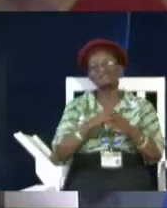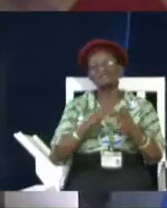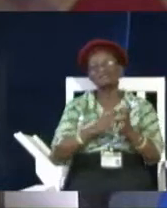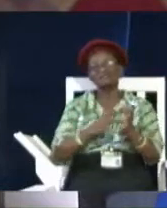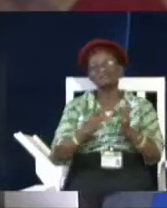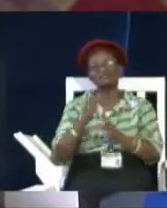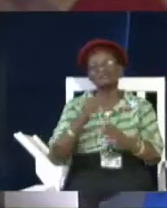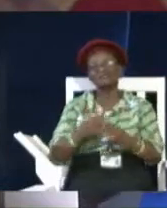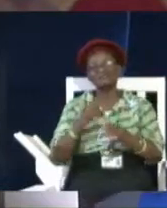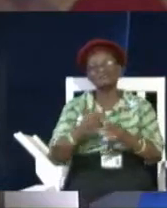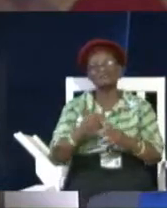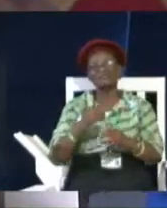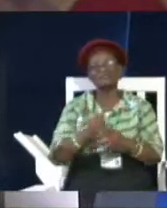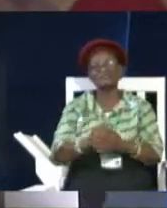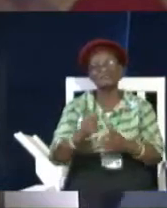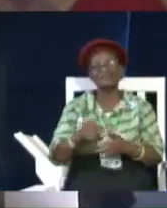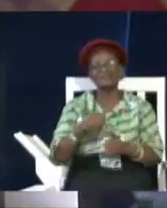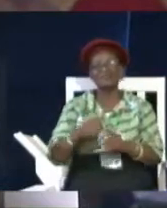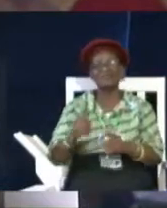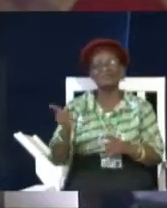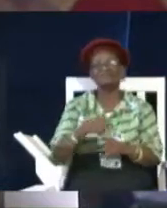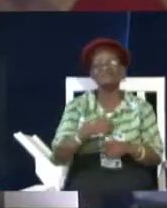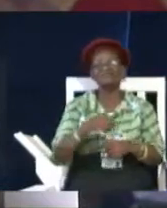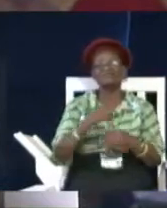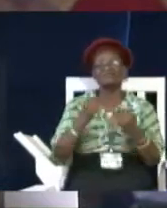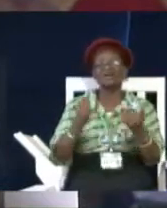But then when you now go back to our text,